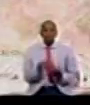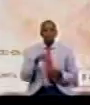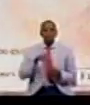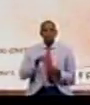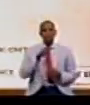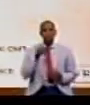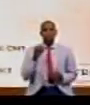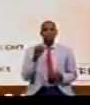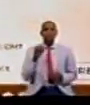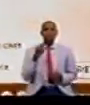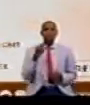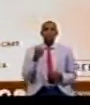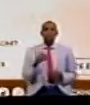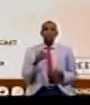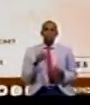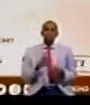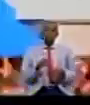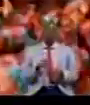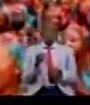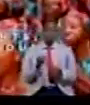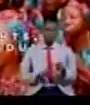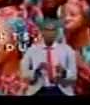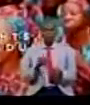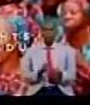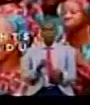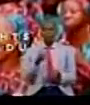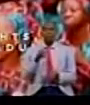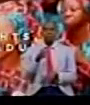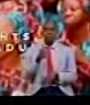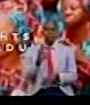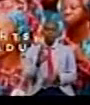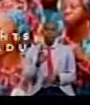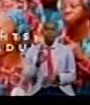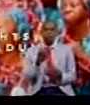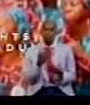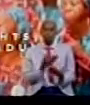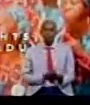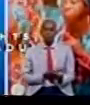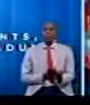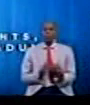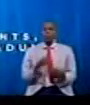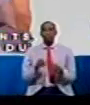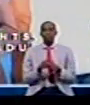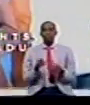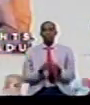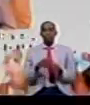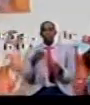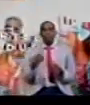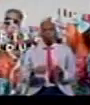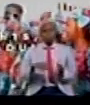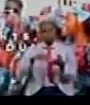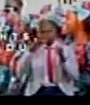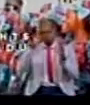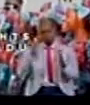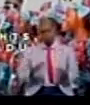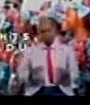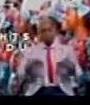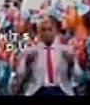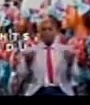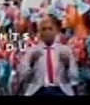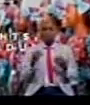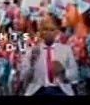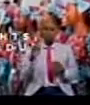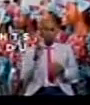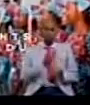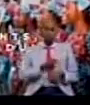Let there be calmness. Open your mouth and begin to pray, my brothers and sisters. Open your mouth and call upon God and say, God, all the